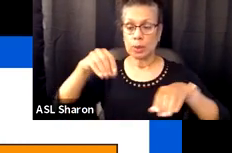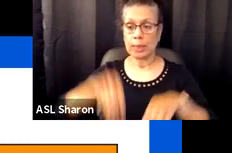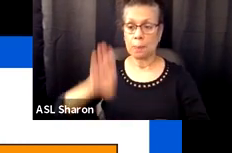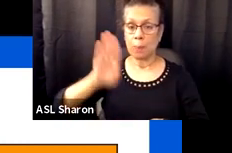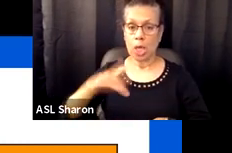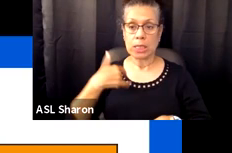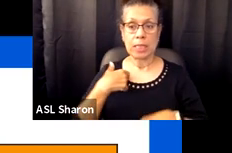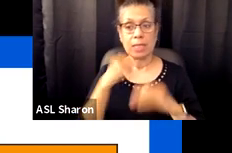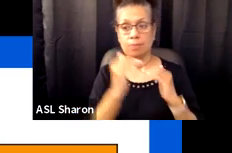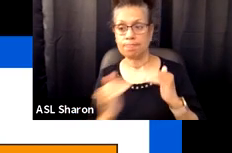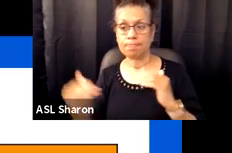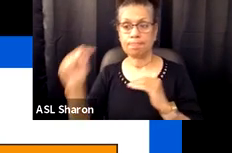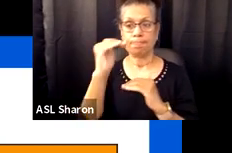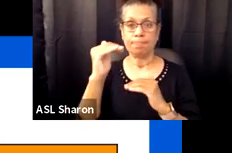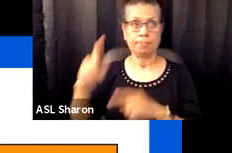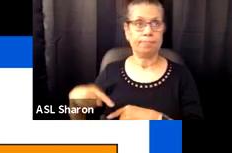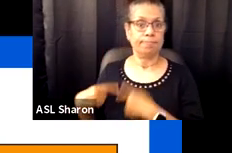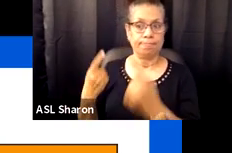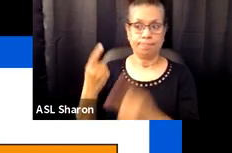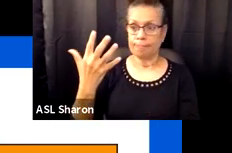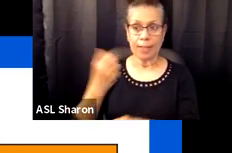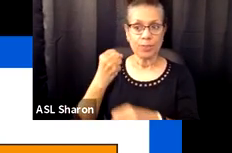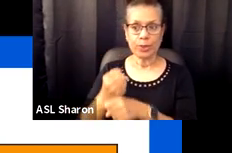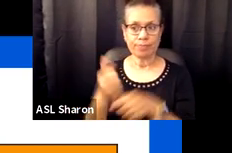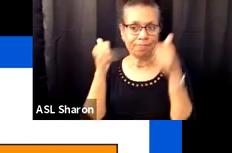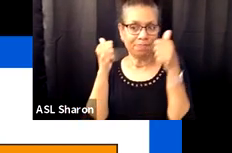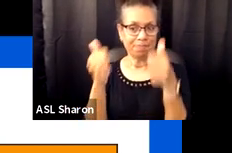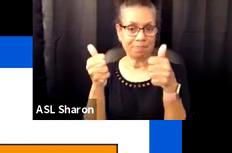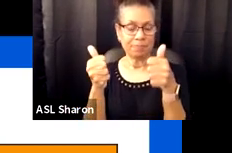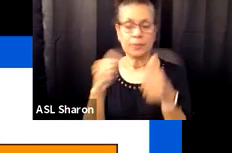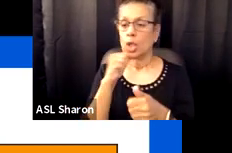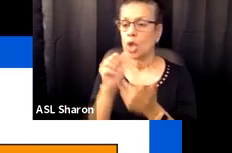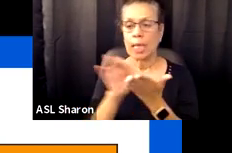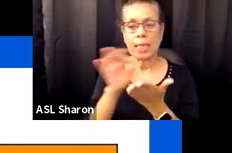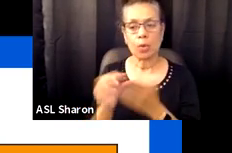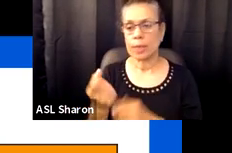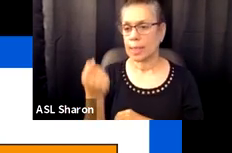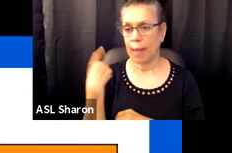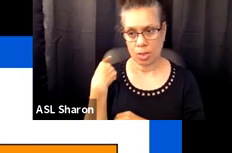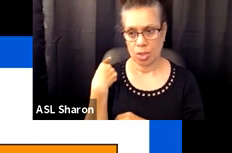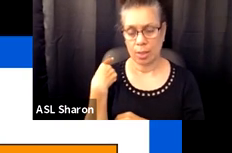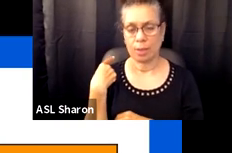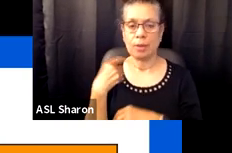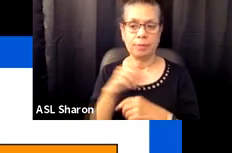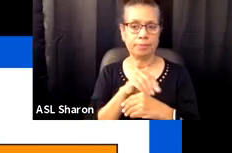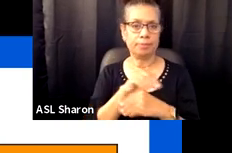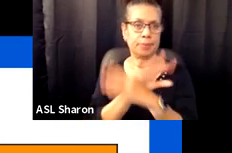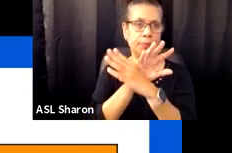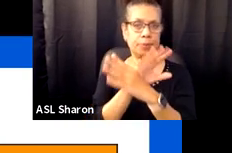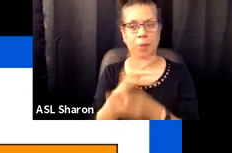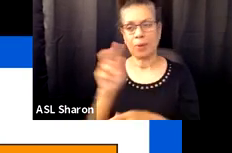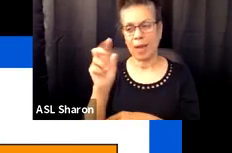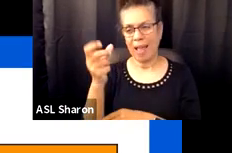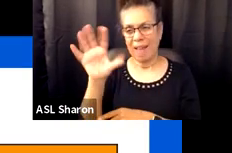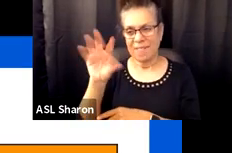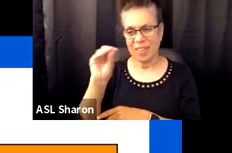surpassed the average over the past five years not counting last year's hybrid learning which only saw roughly half of our students